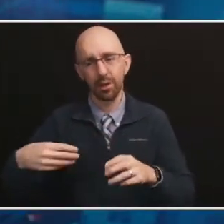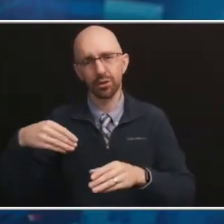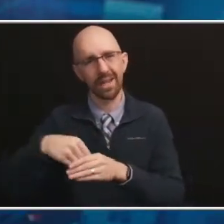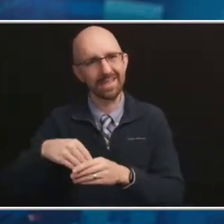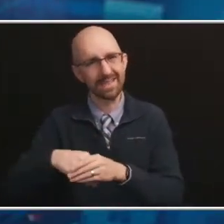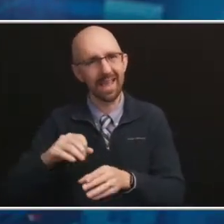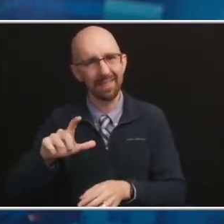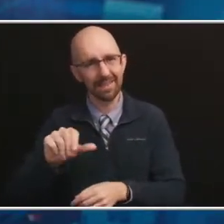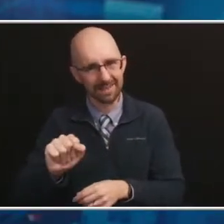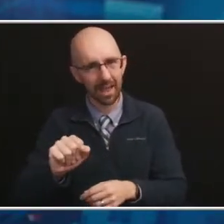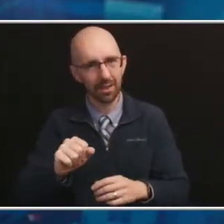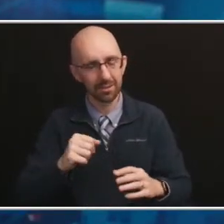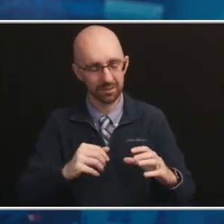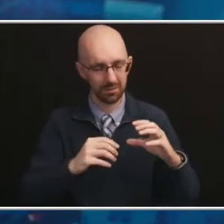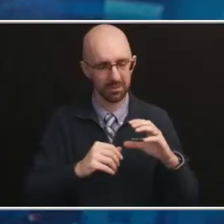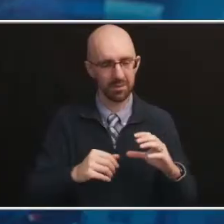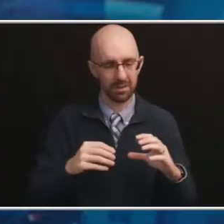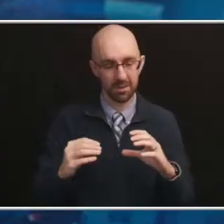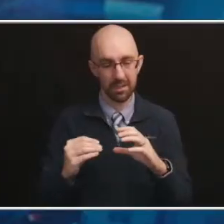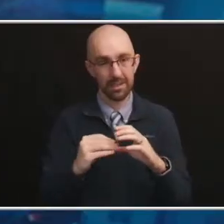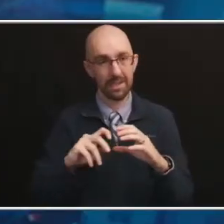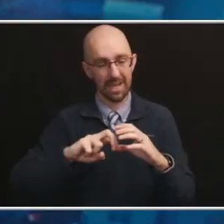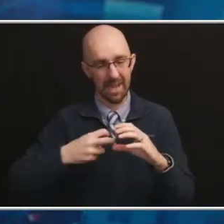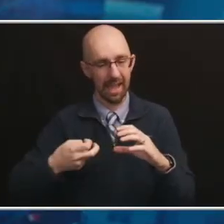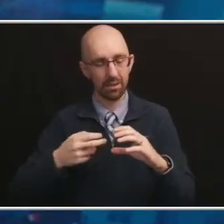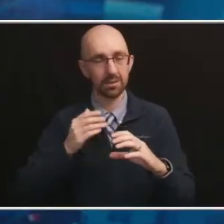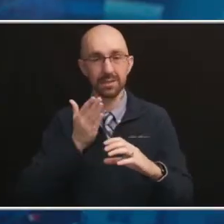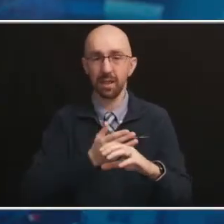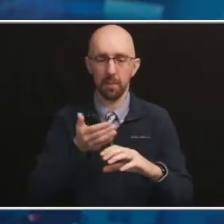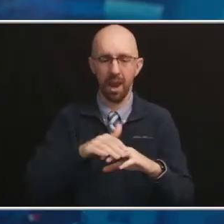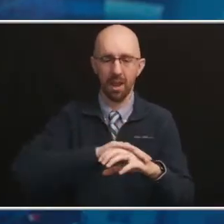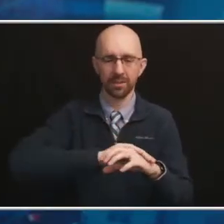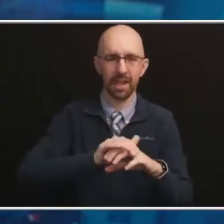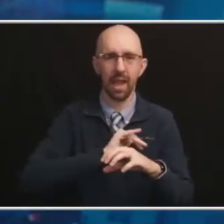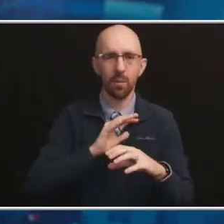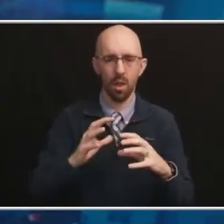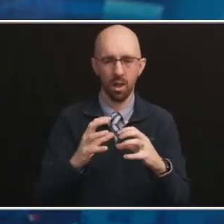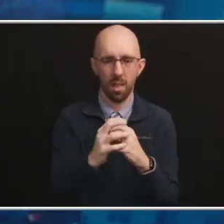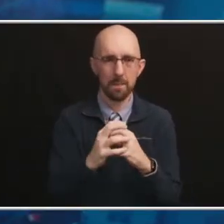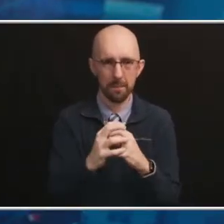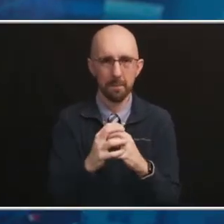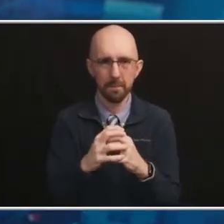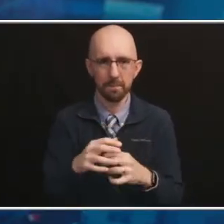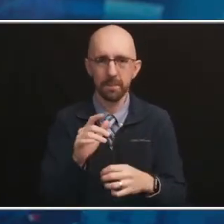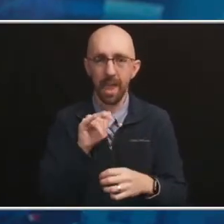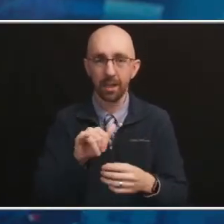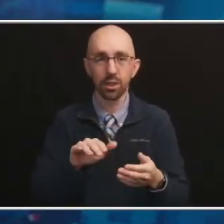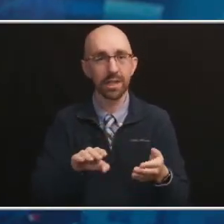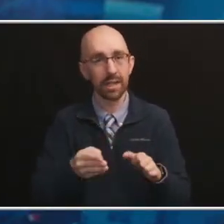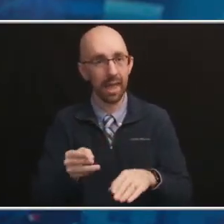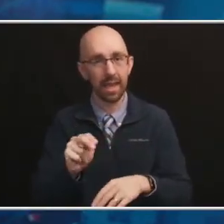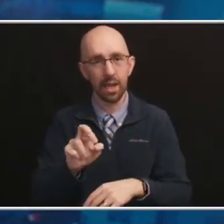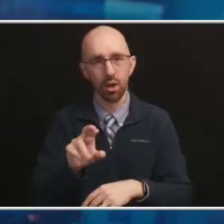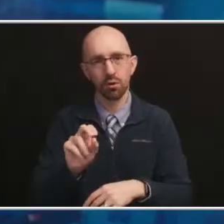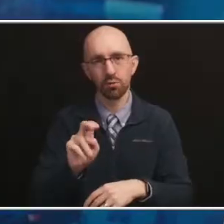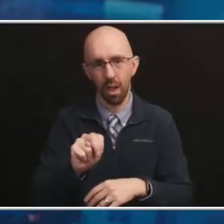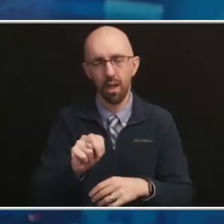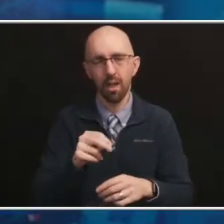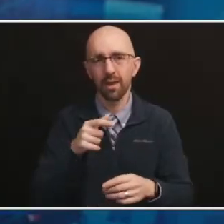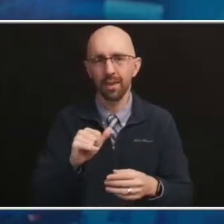building up in the neurons. And they clump up, and they actually, a dead or dying neuron is a